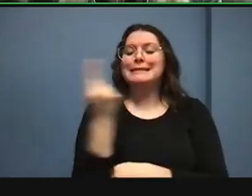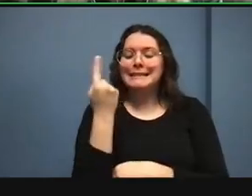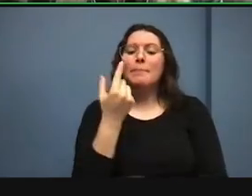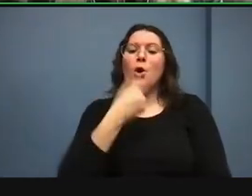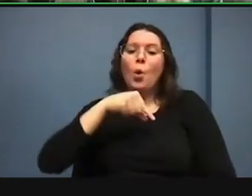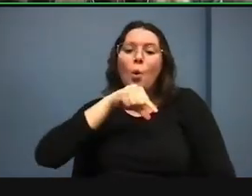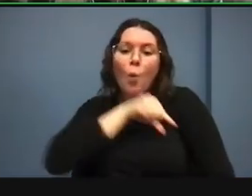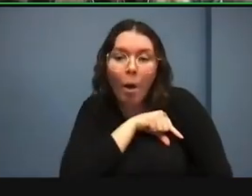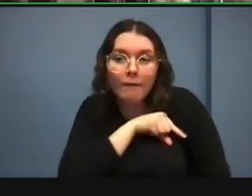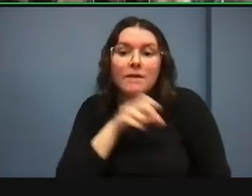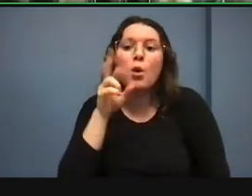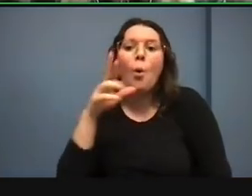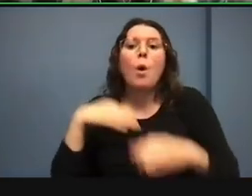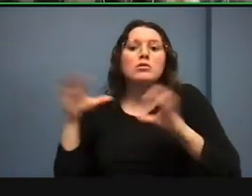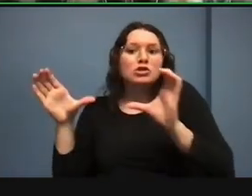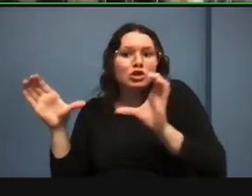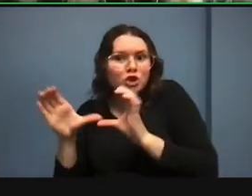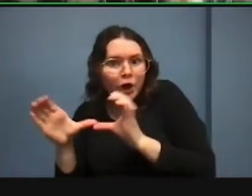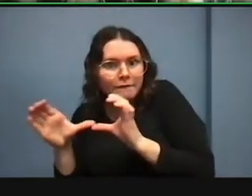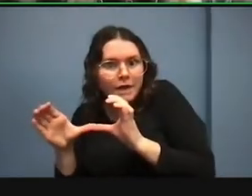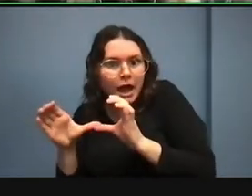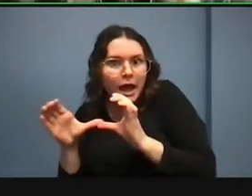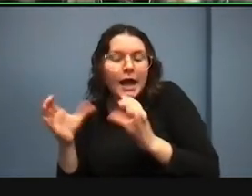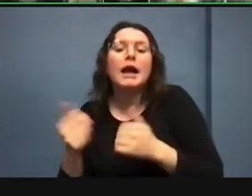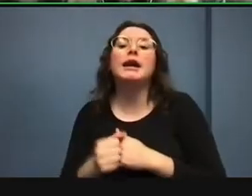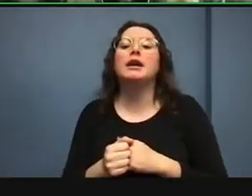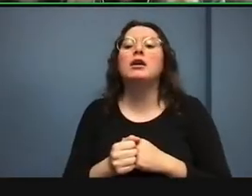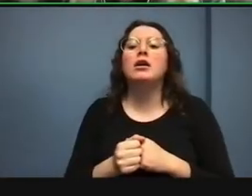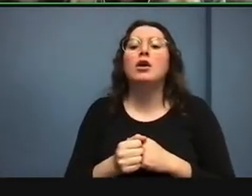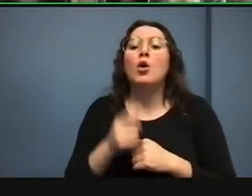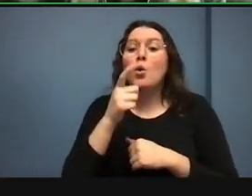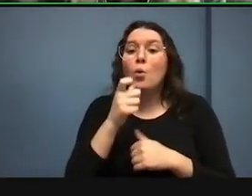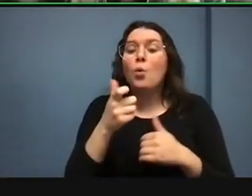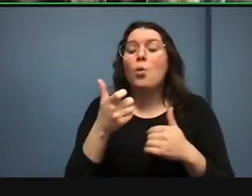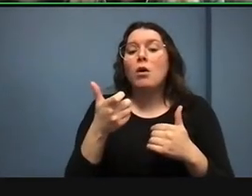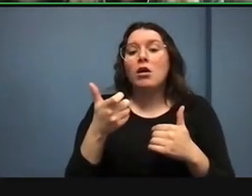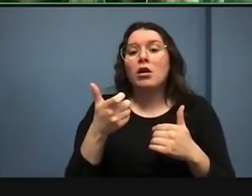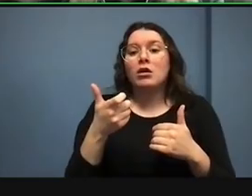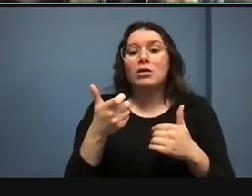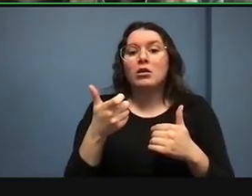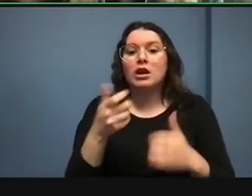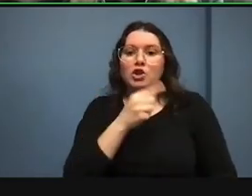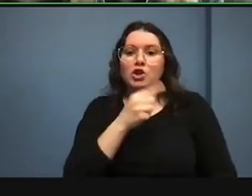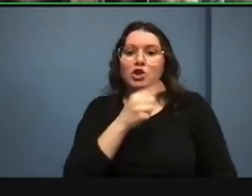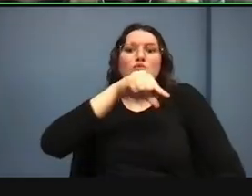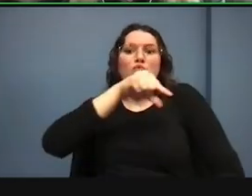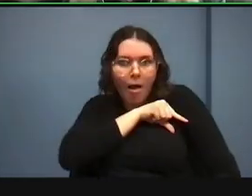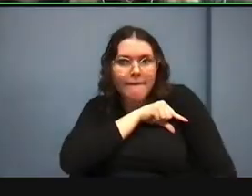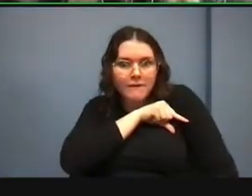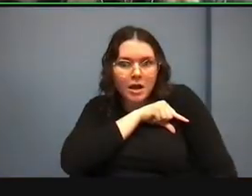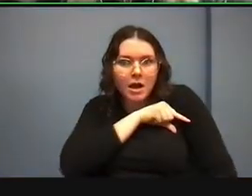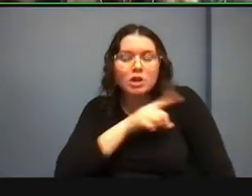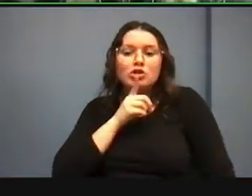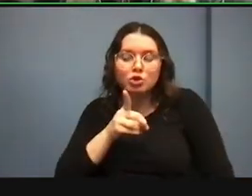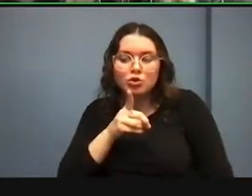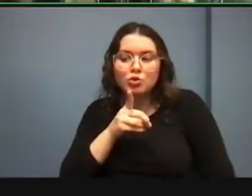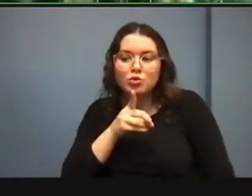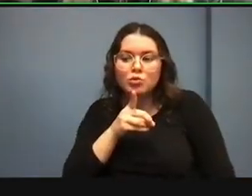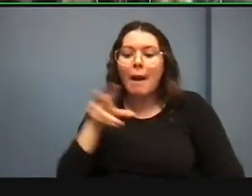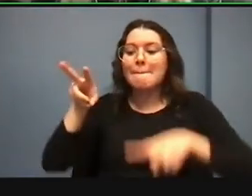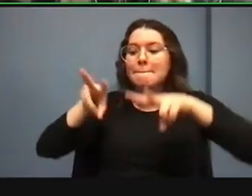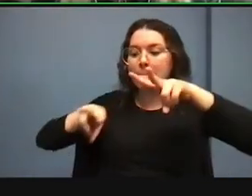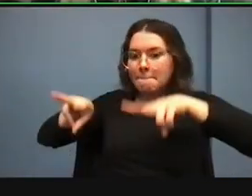or credentialed or certificated who actually is qualified to oversee